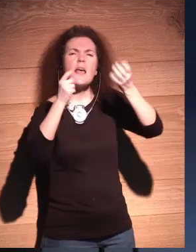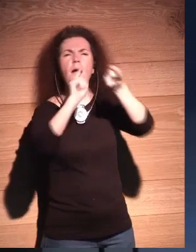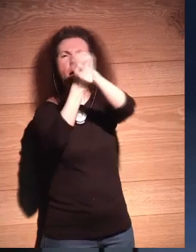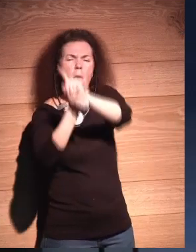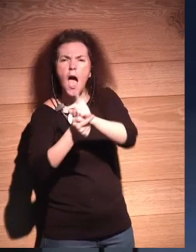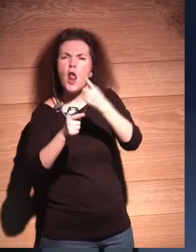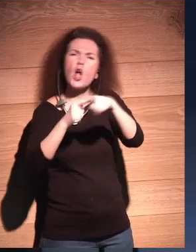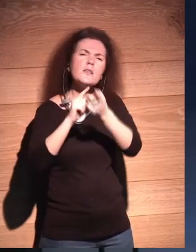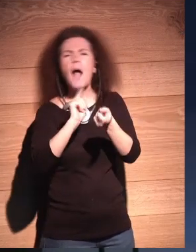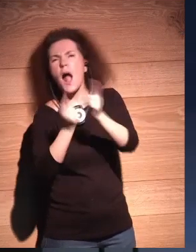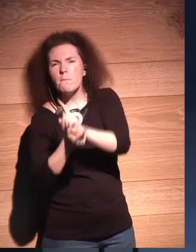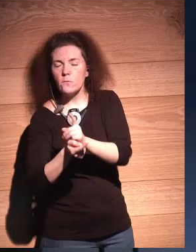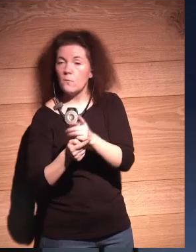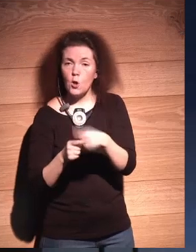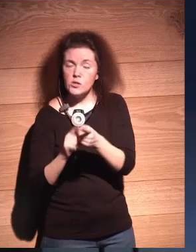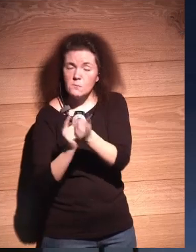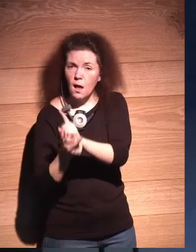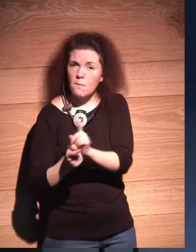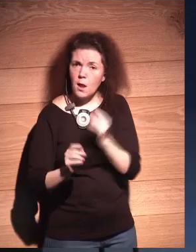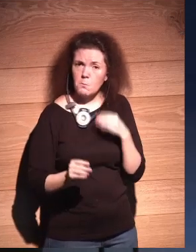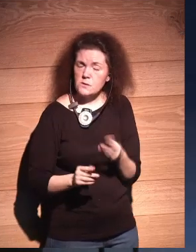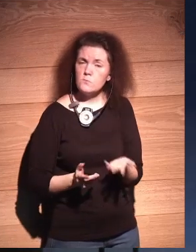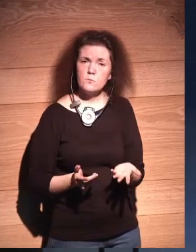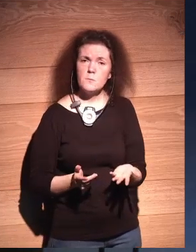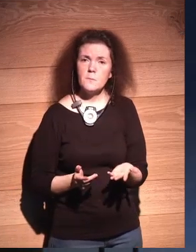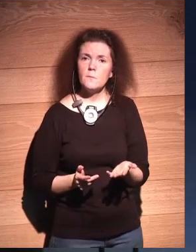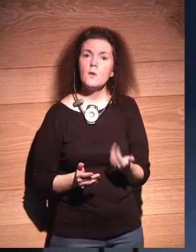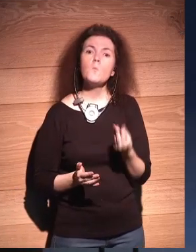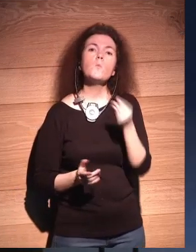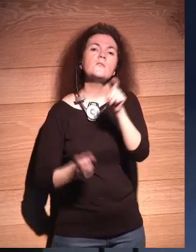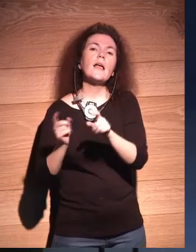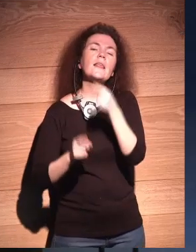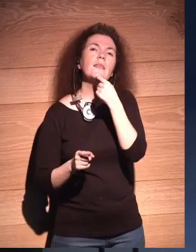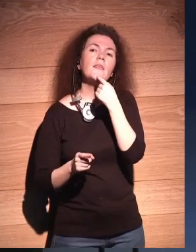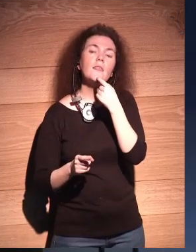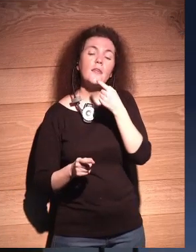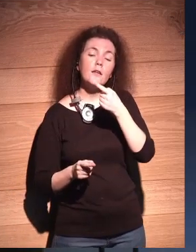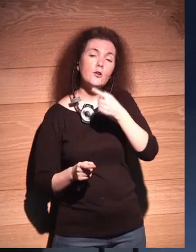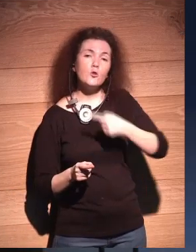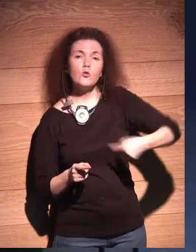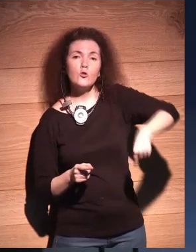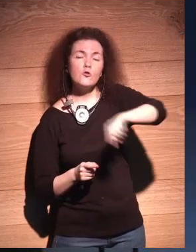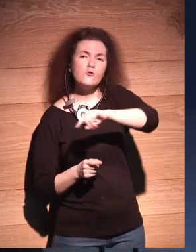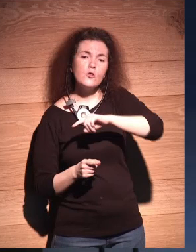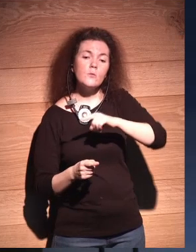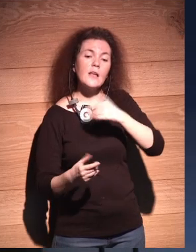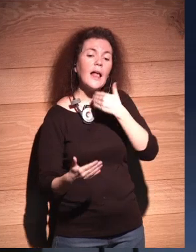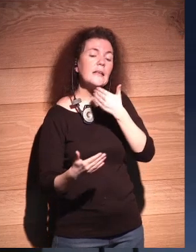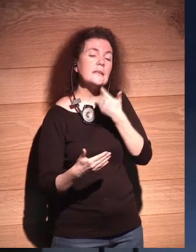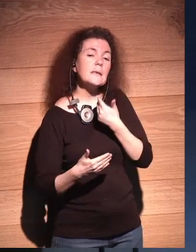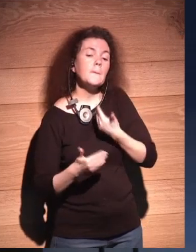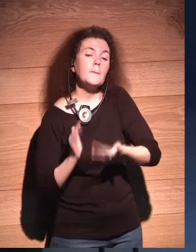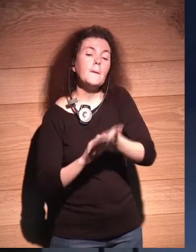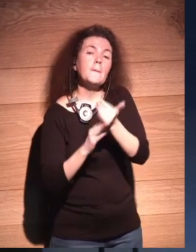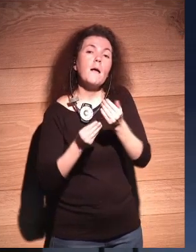people who are saying we're going into the 6th extinction, you know, and as if we're not already in it. You know,